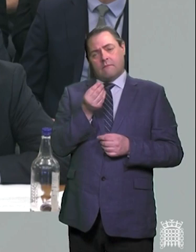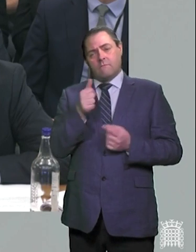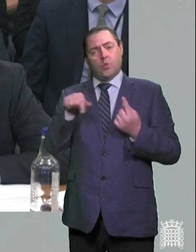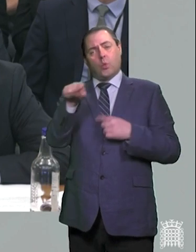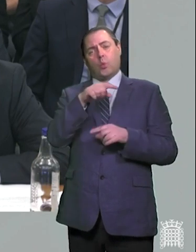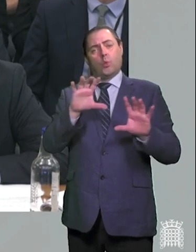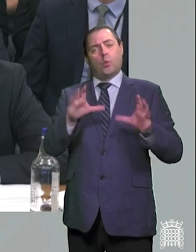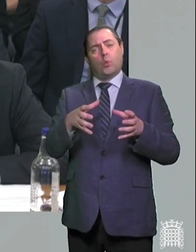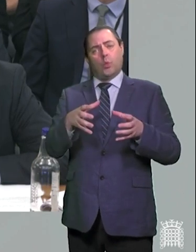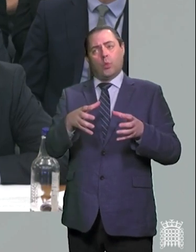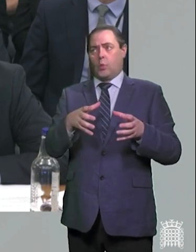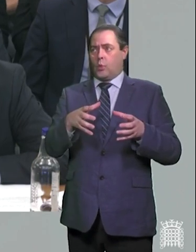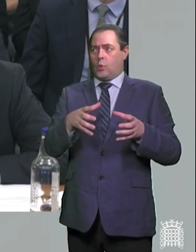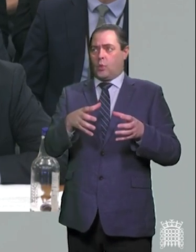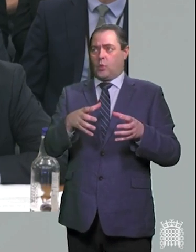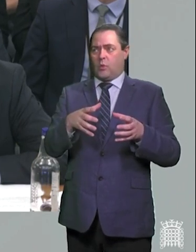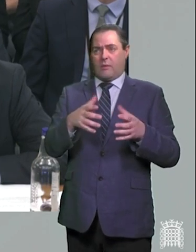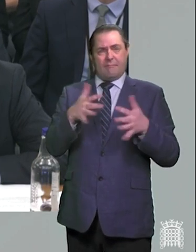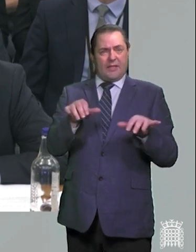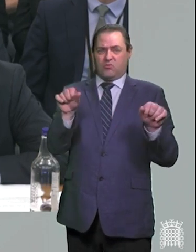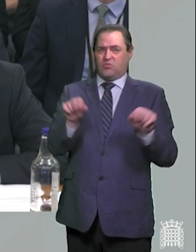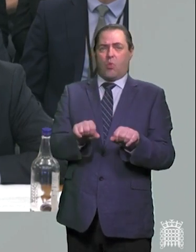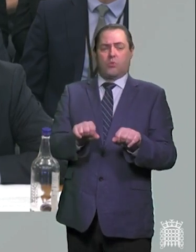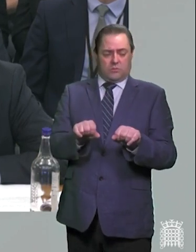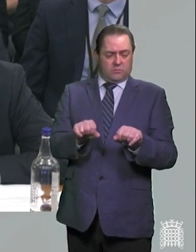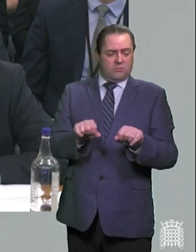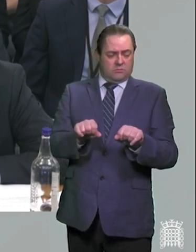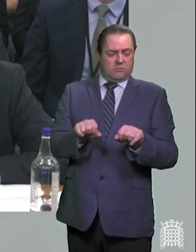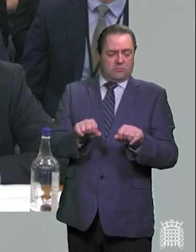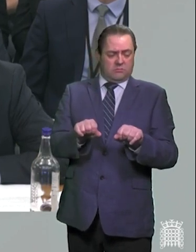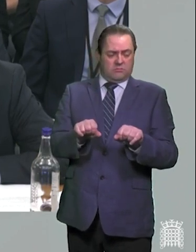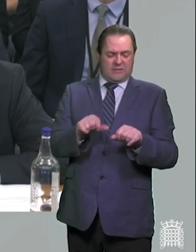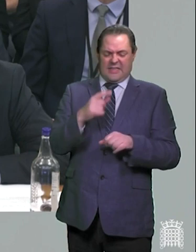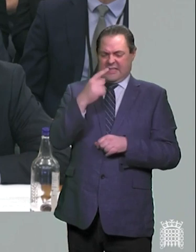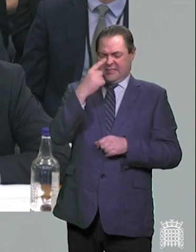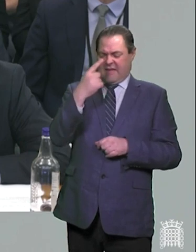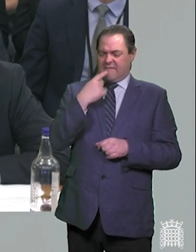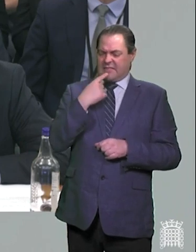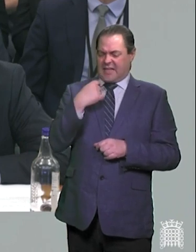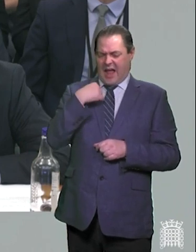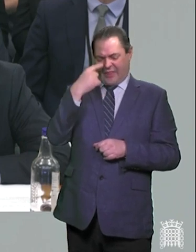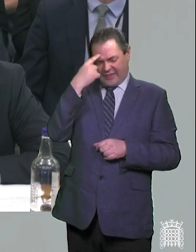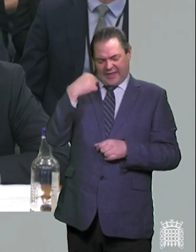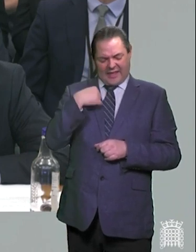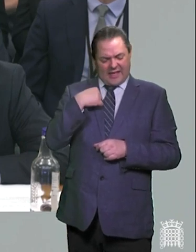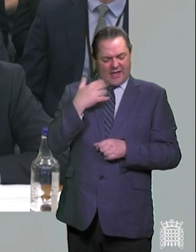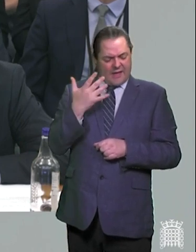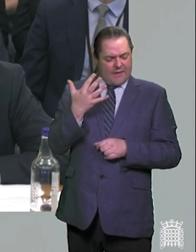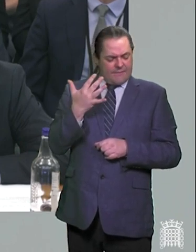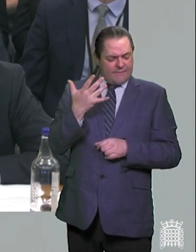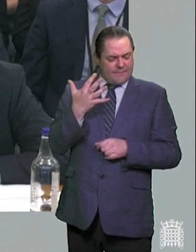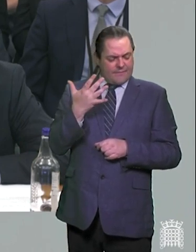that it lasted a very short time indeed. And she said, I think that there was